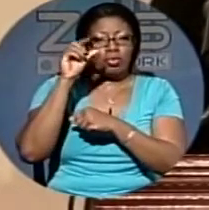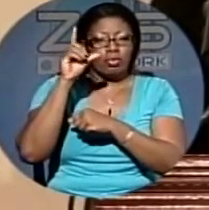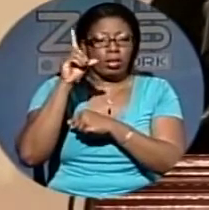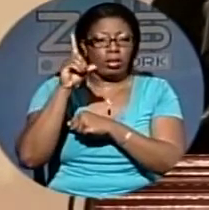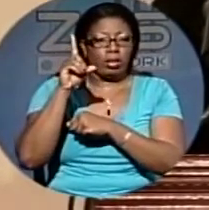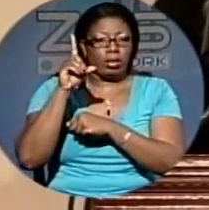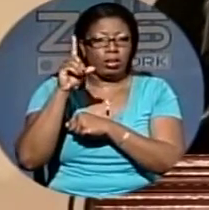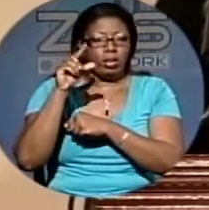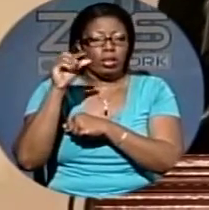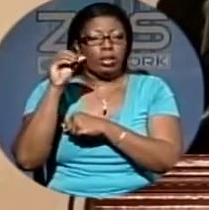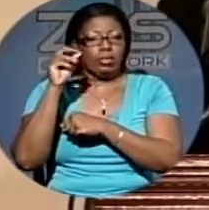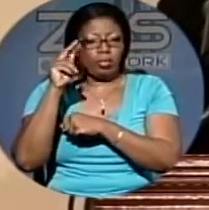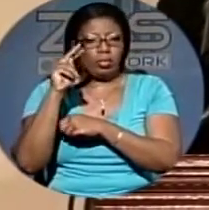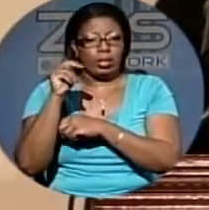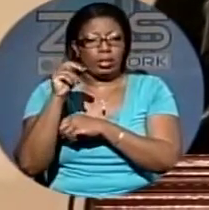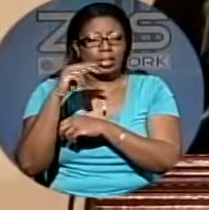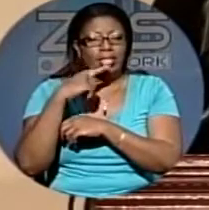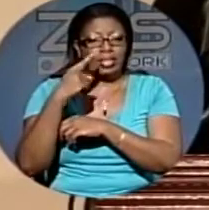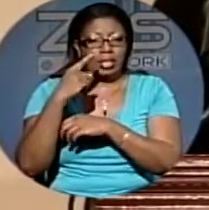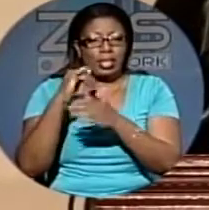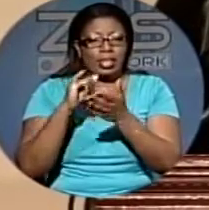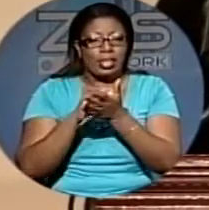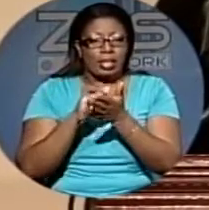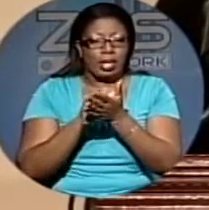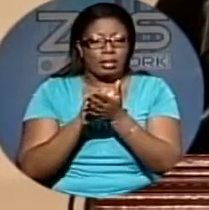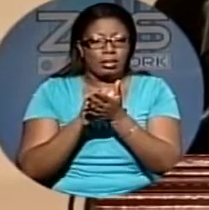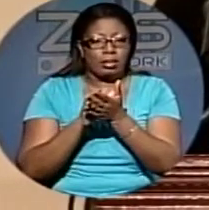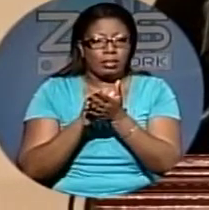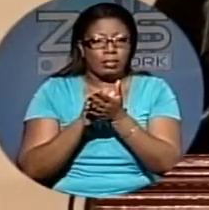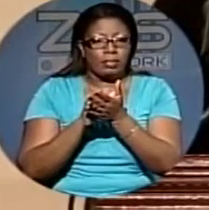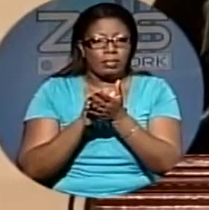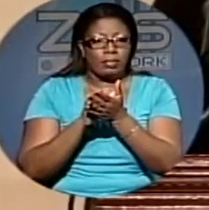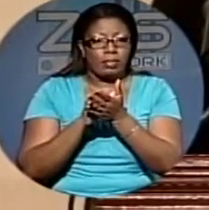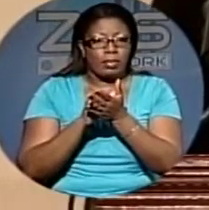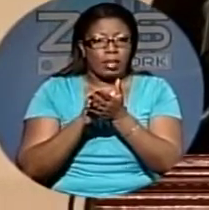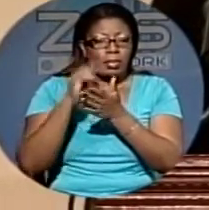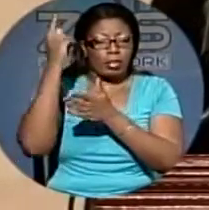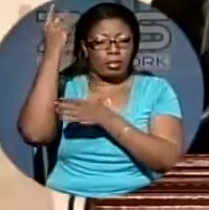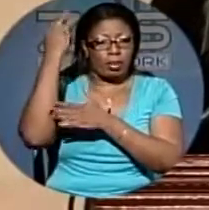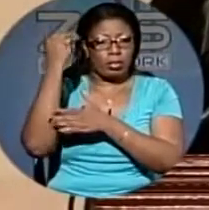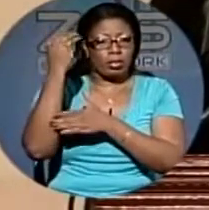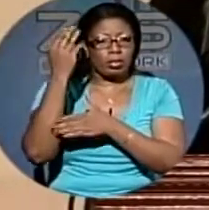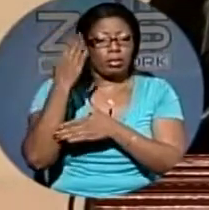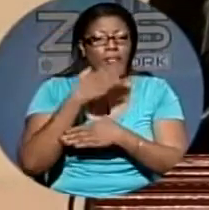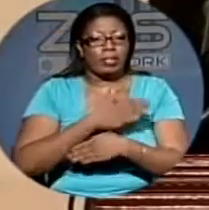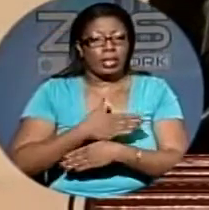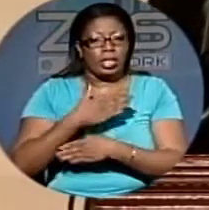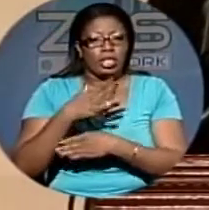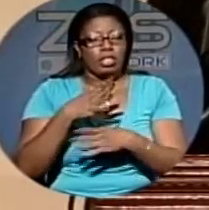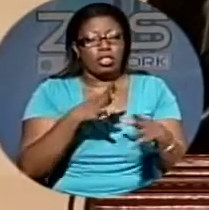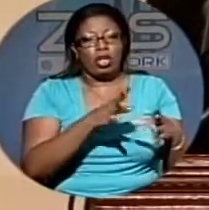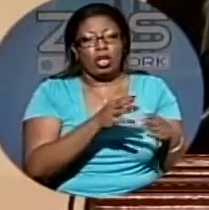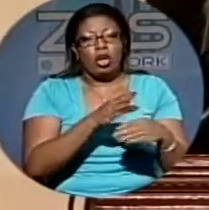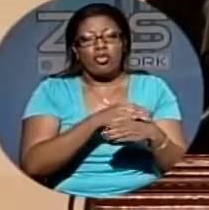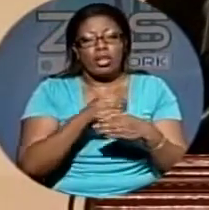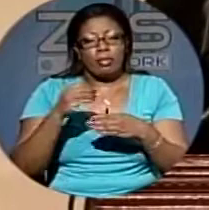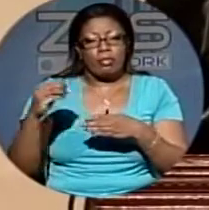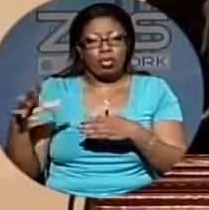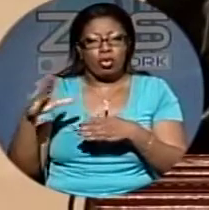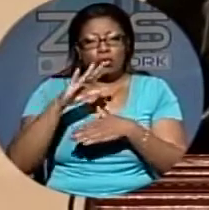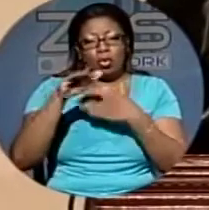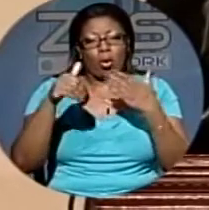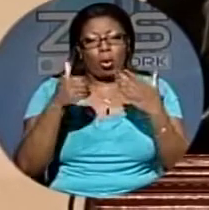Berlin Wall, and I paraphrase what he said, and I'm saying, Mr. Prime Minister, please remove all